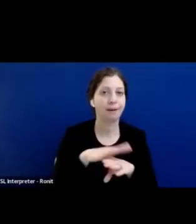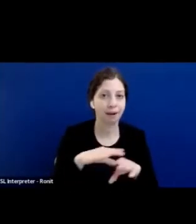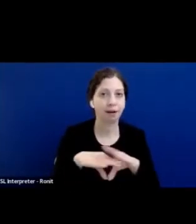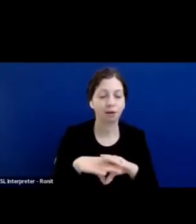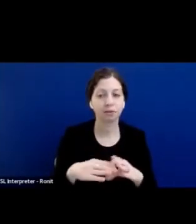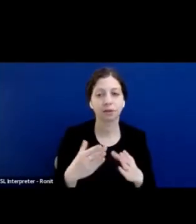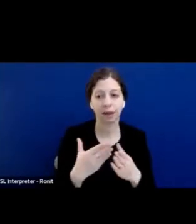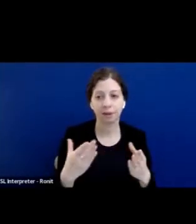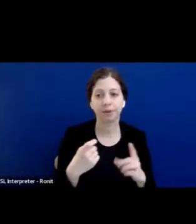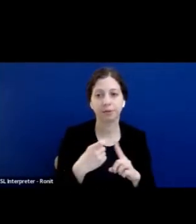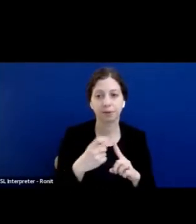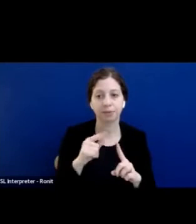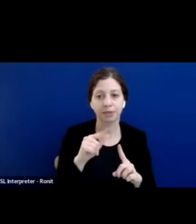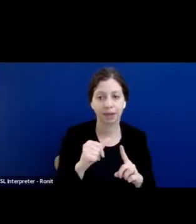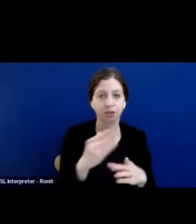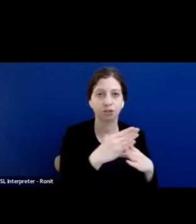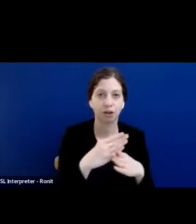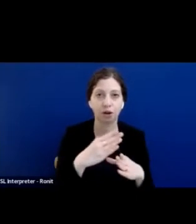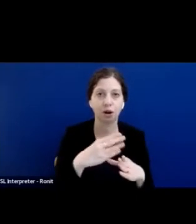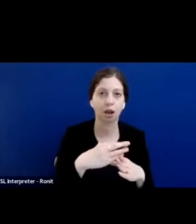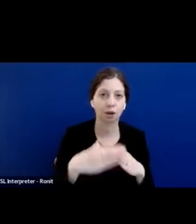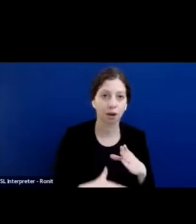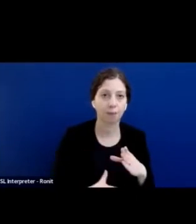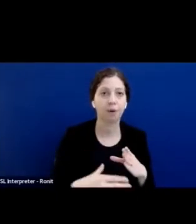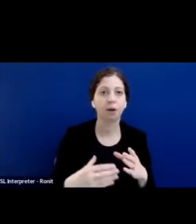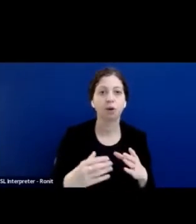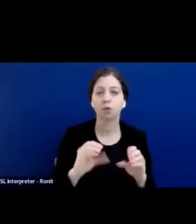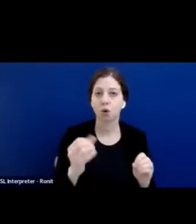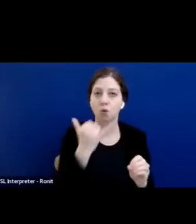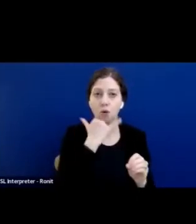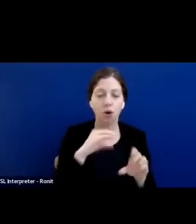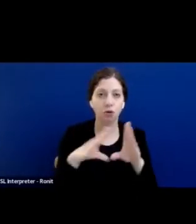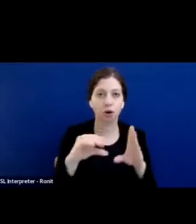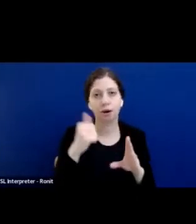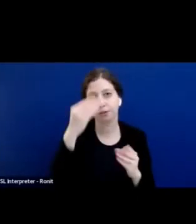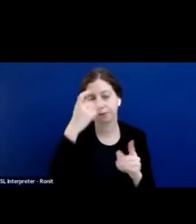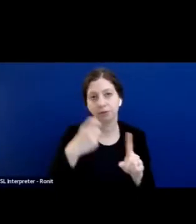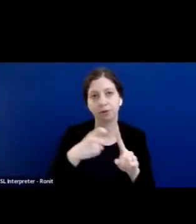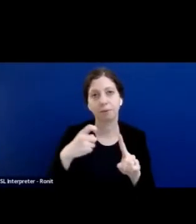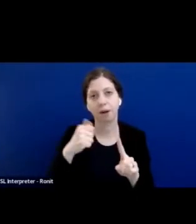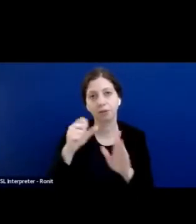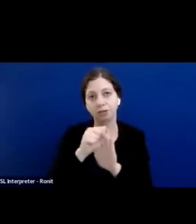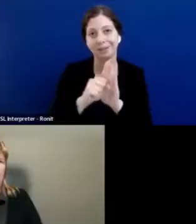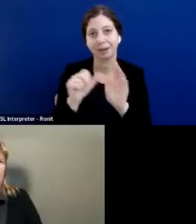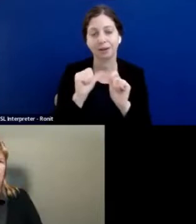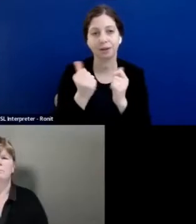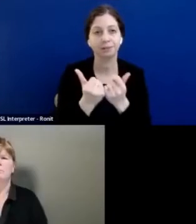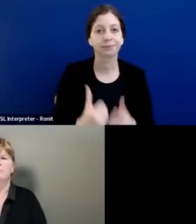from shared outcomes, no wrong door, and information from other state agencies. Slide,